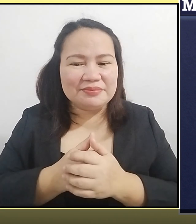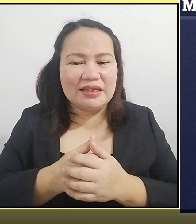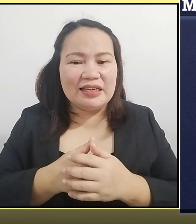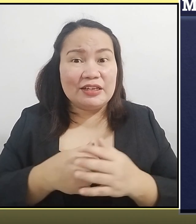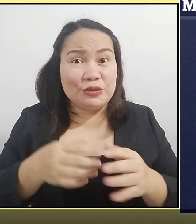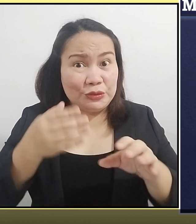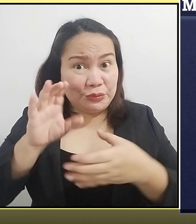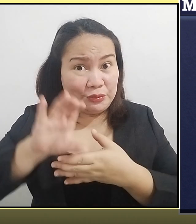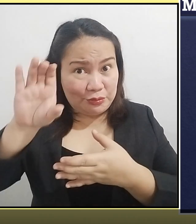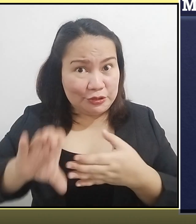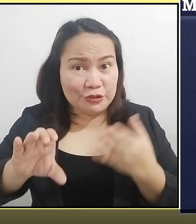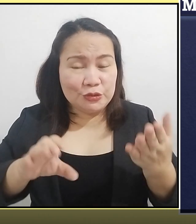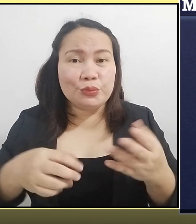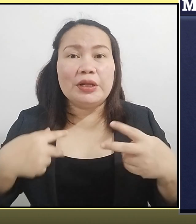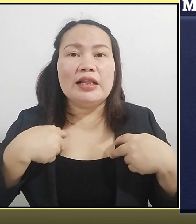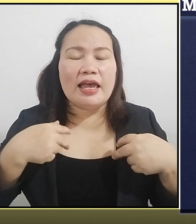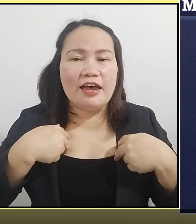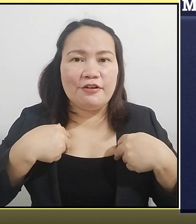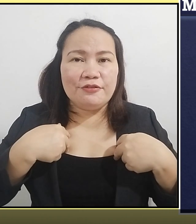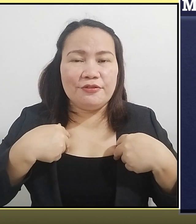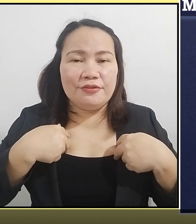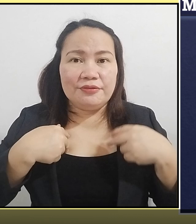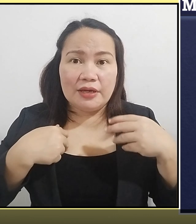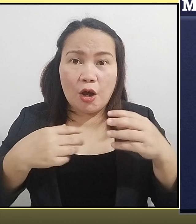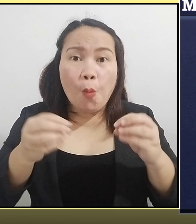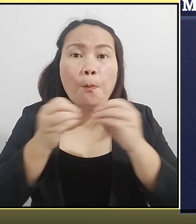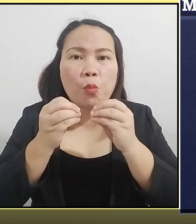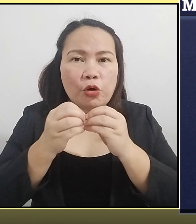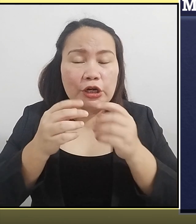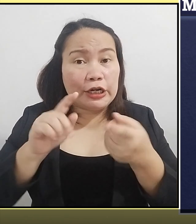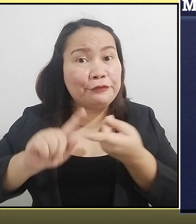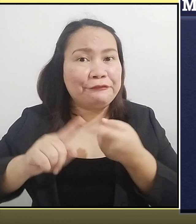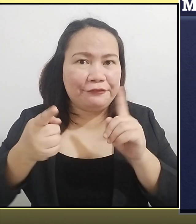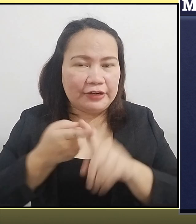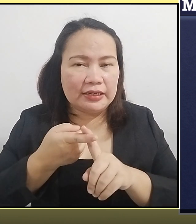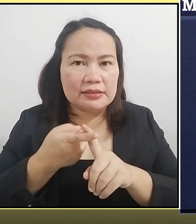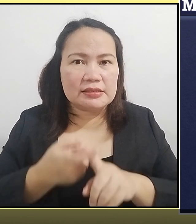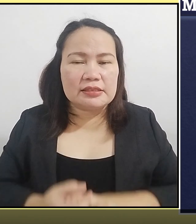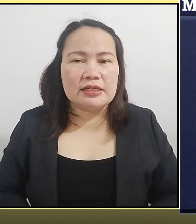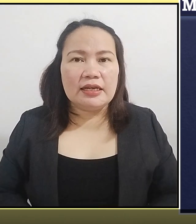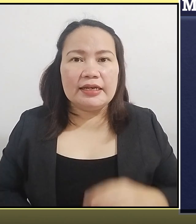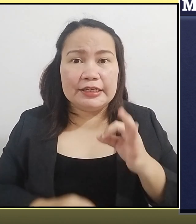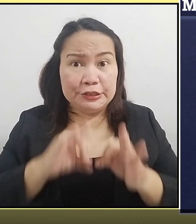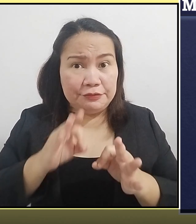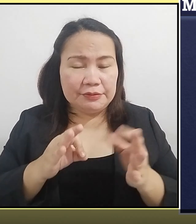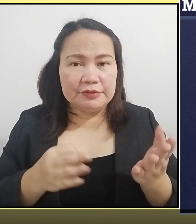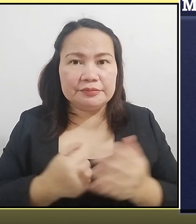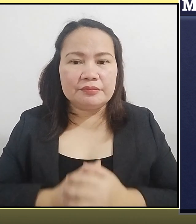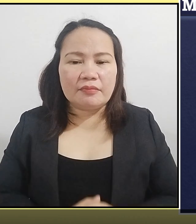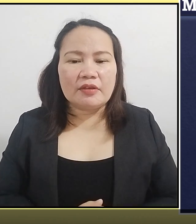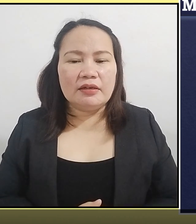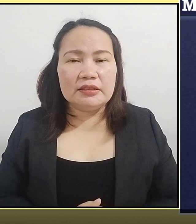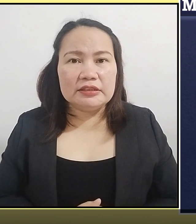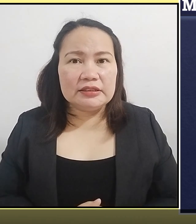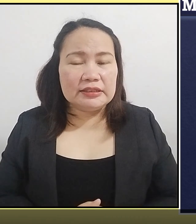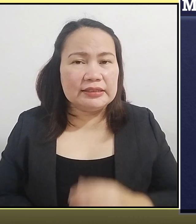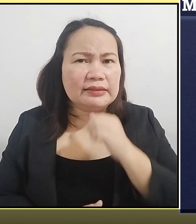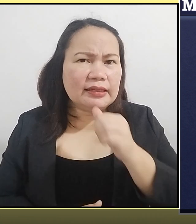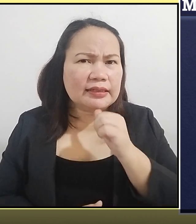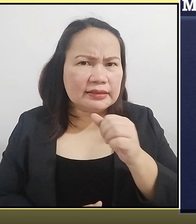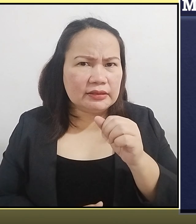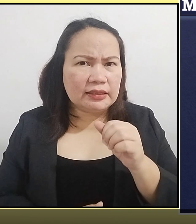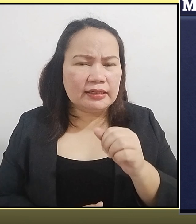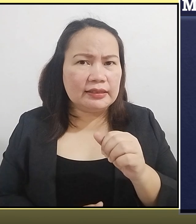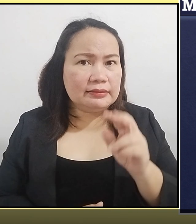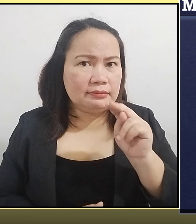will have more friends. Okay? So, kapag ganito, na-given ng hypothesis and conclusion, then there's no need to identify